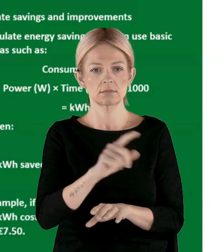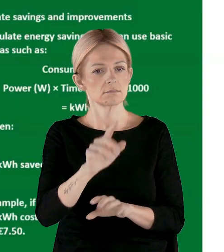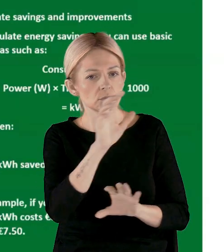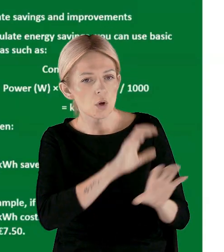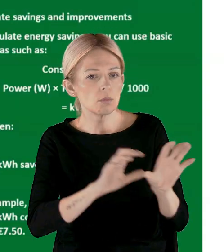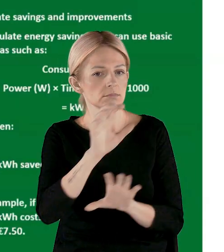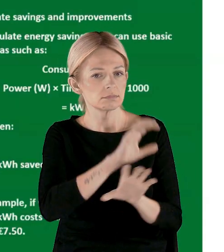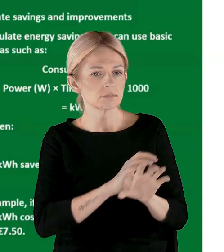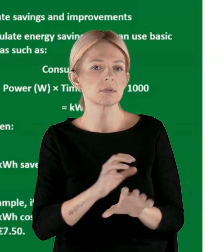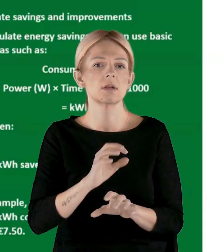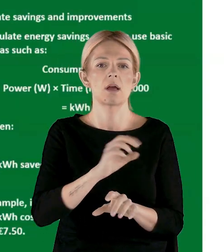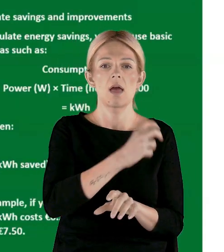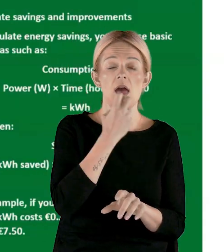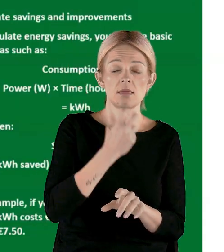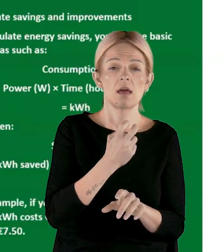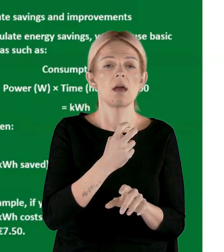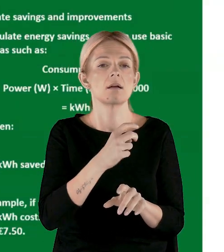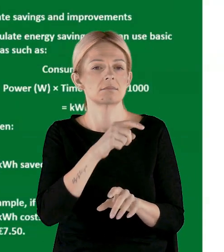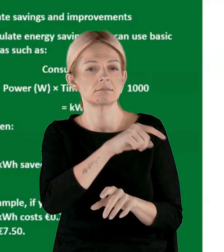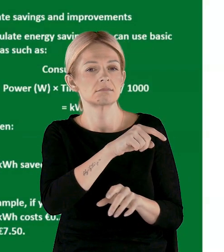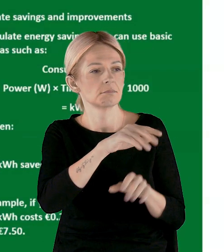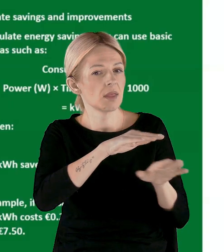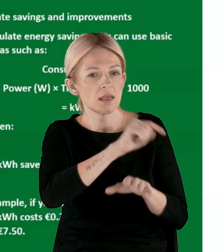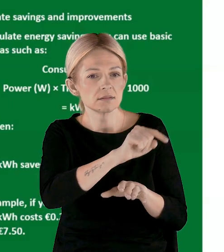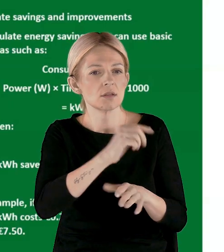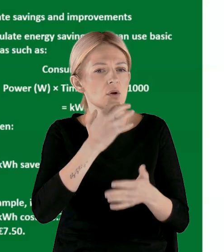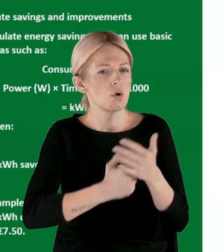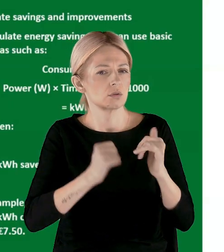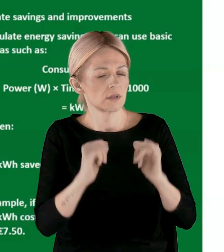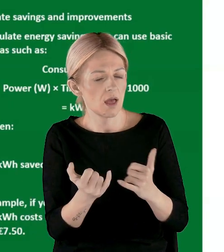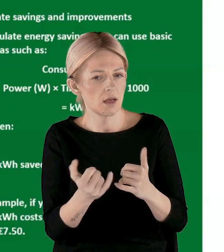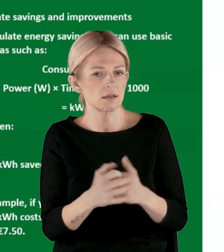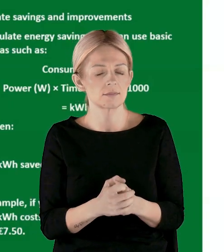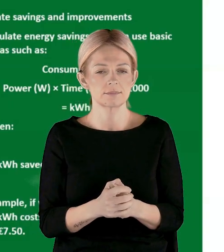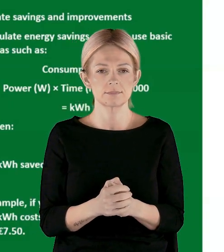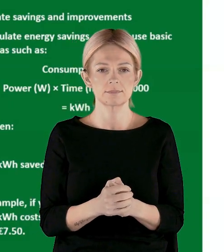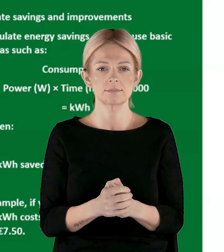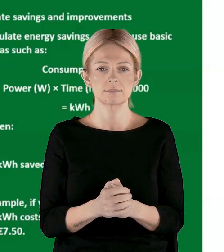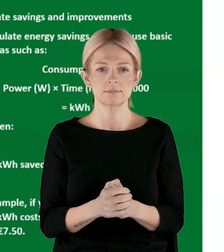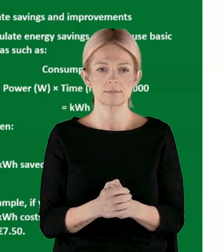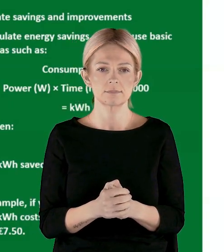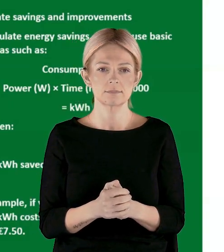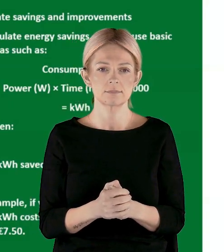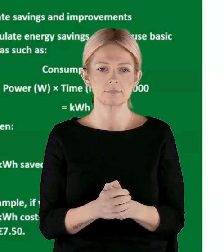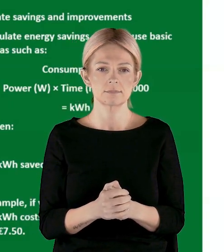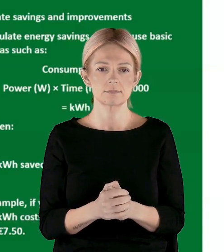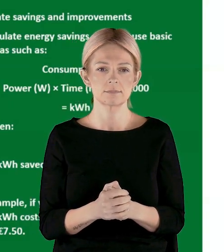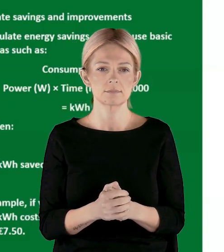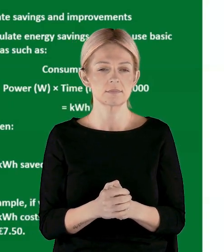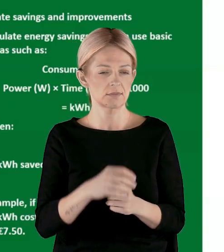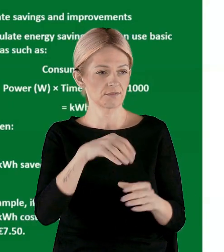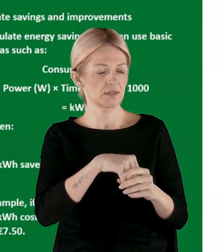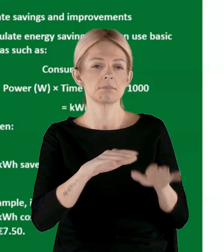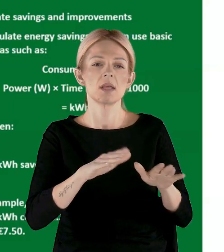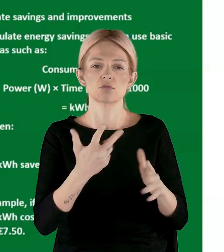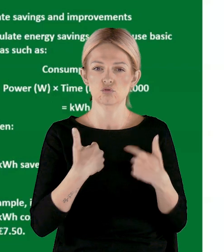observation. So observe the use that we do of the energy in the environments